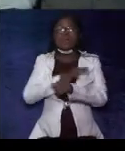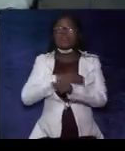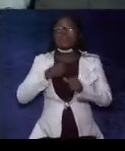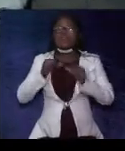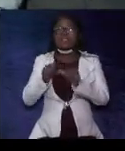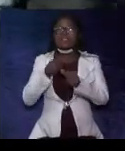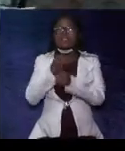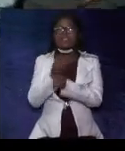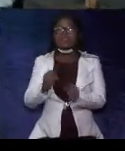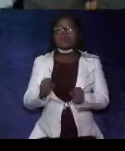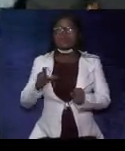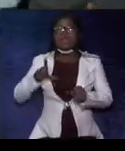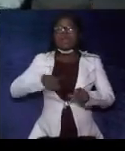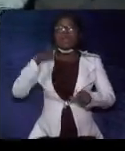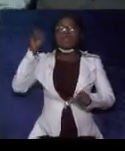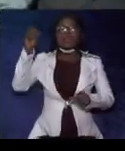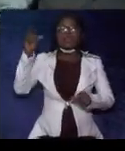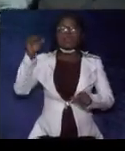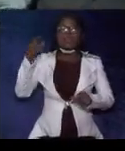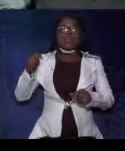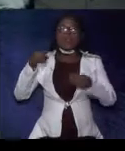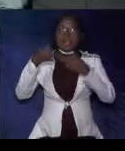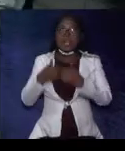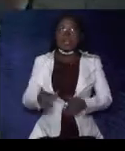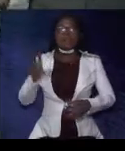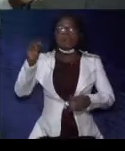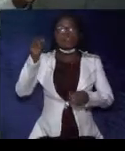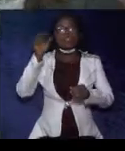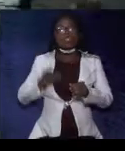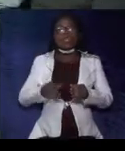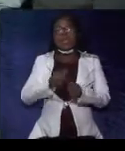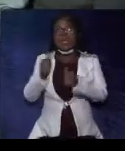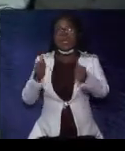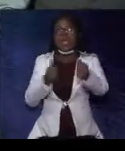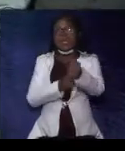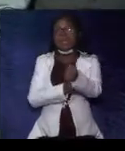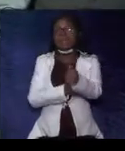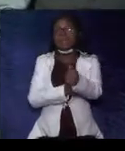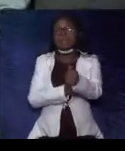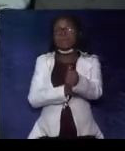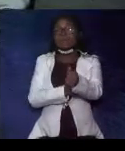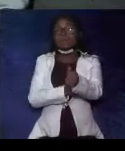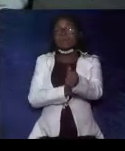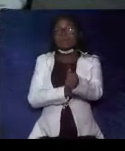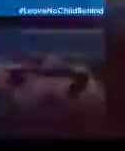home and stay safe. Lasubeb, leave no child behind.